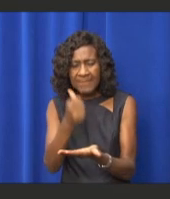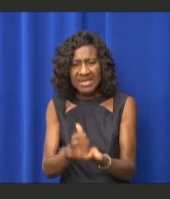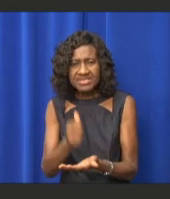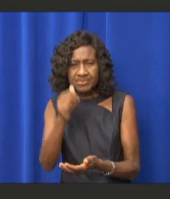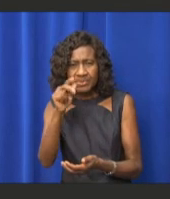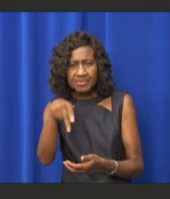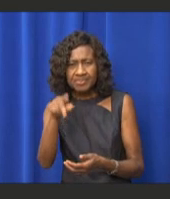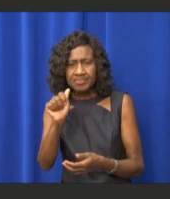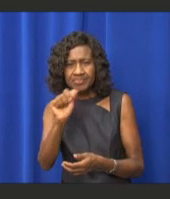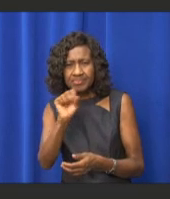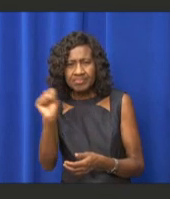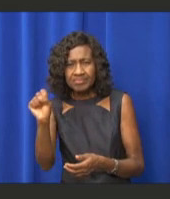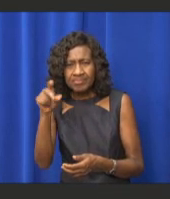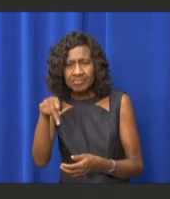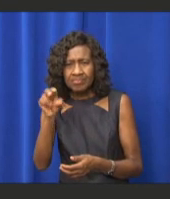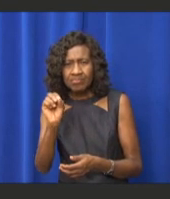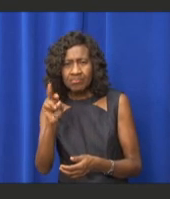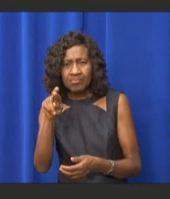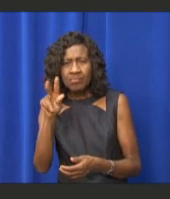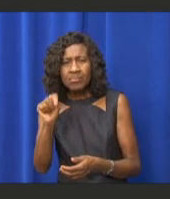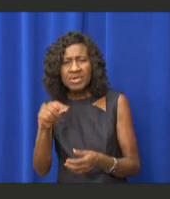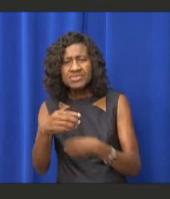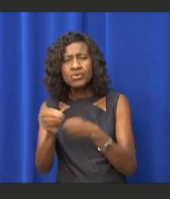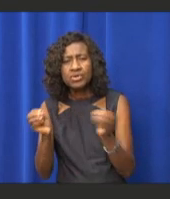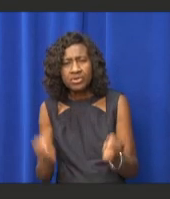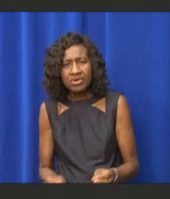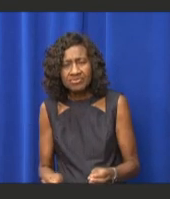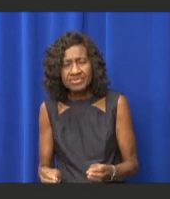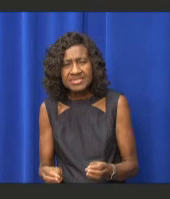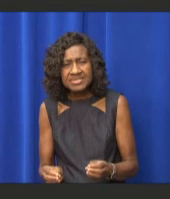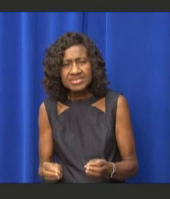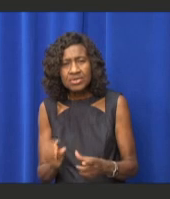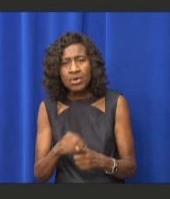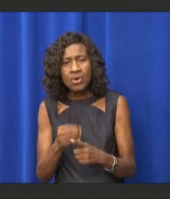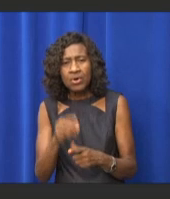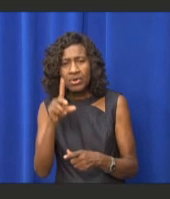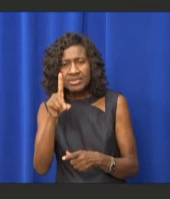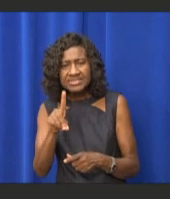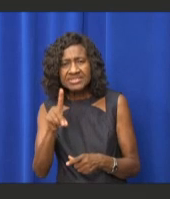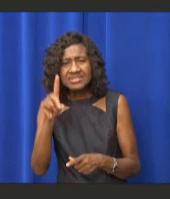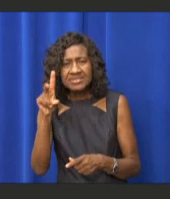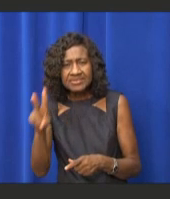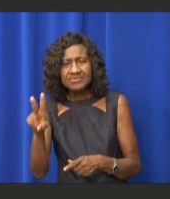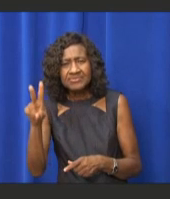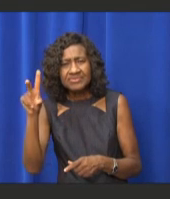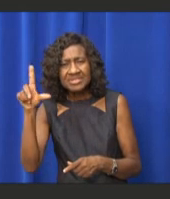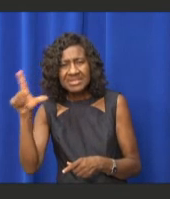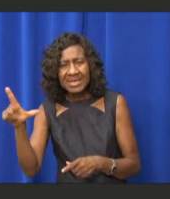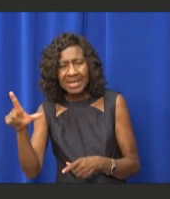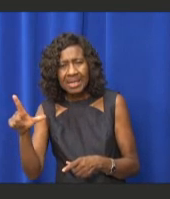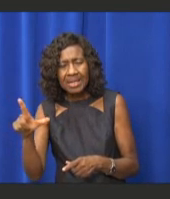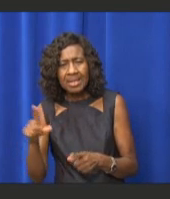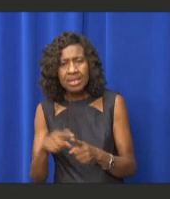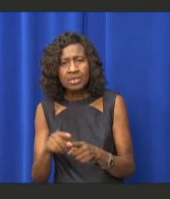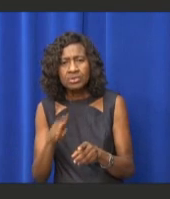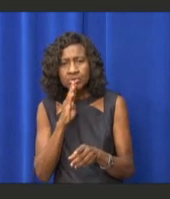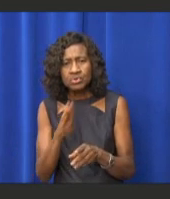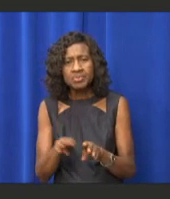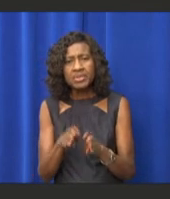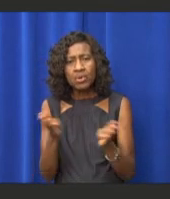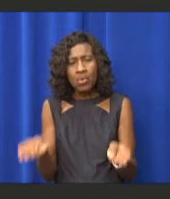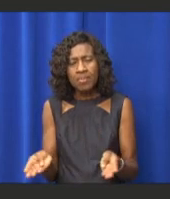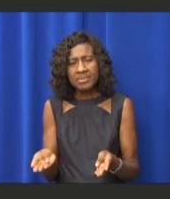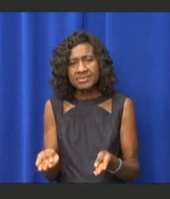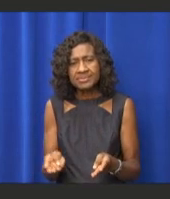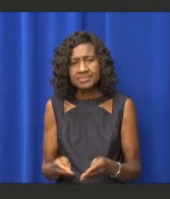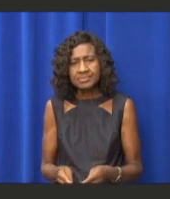DVDL? Is government still waiting on those kind of things to be down in the next phase? So it wouldn't be in phase 2, it would be in